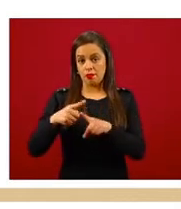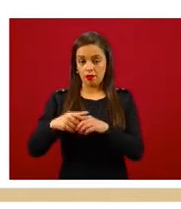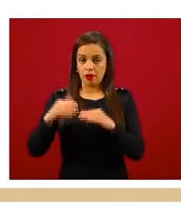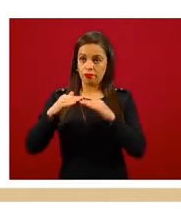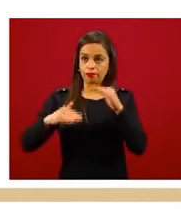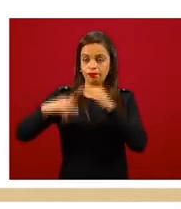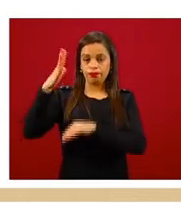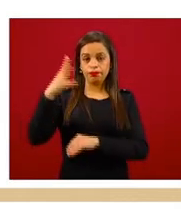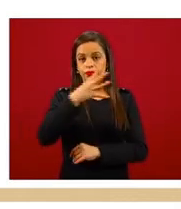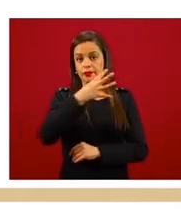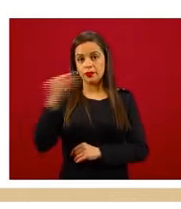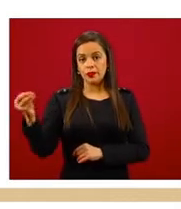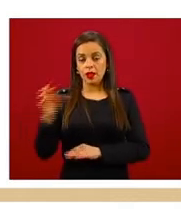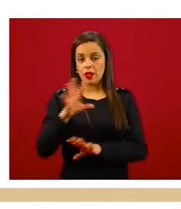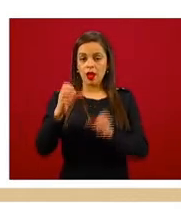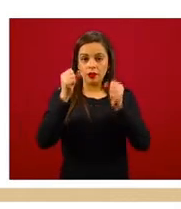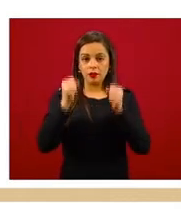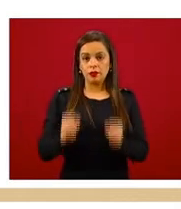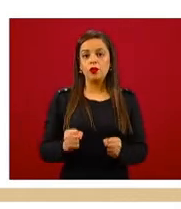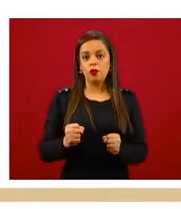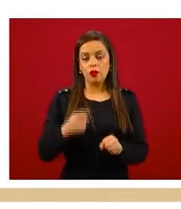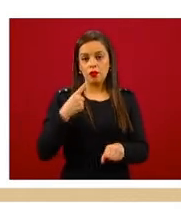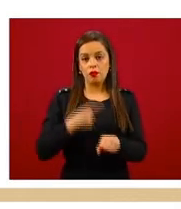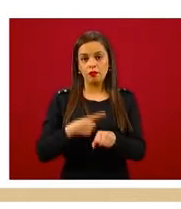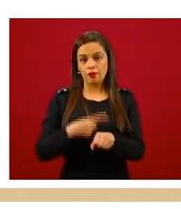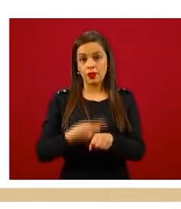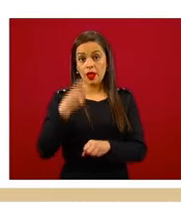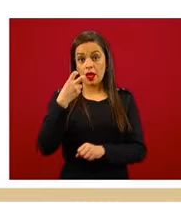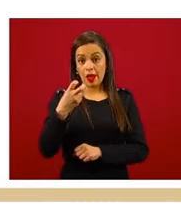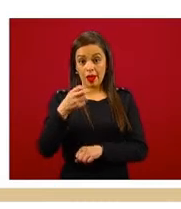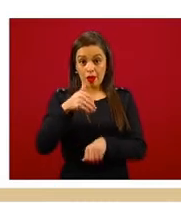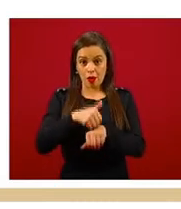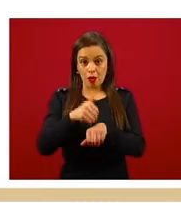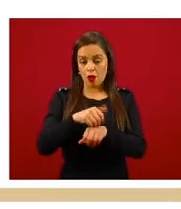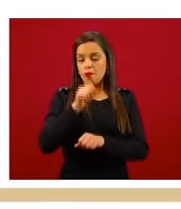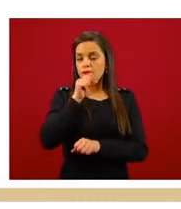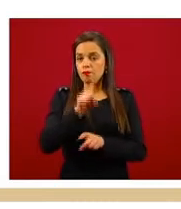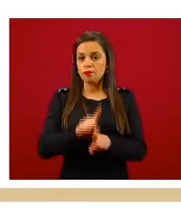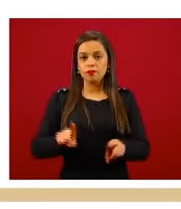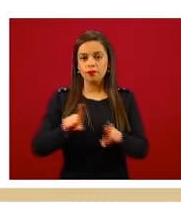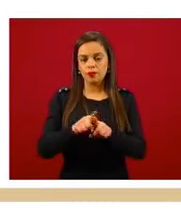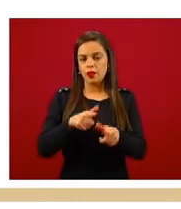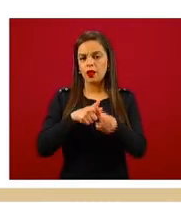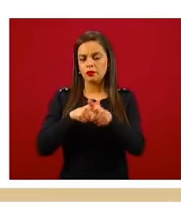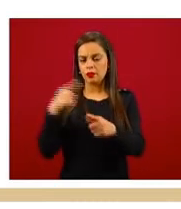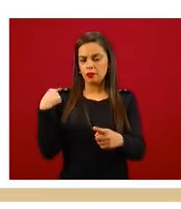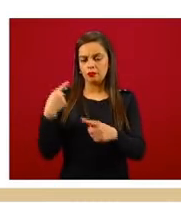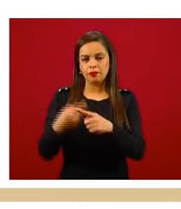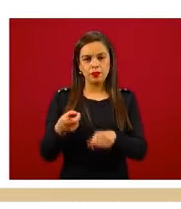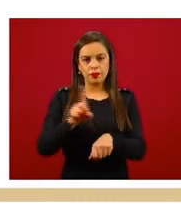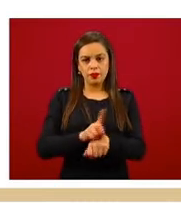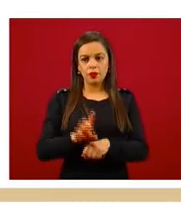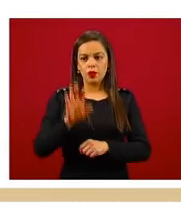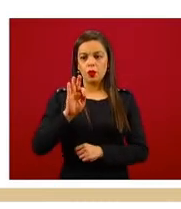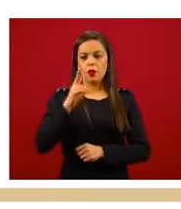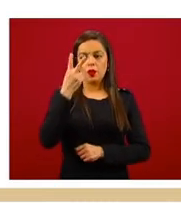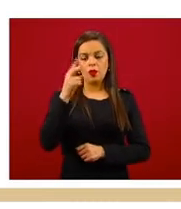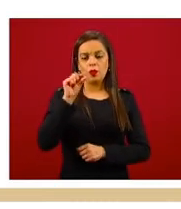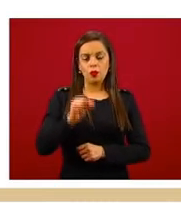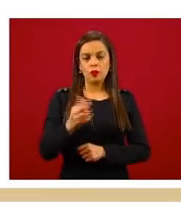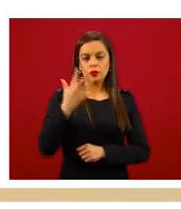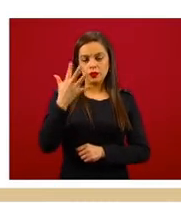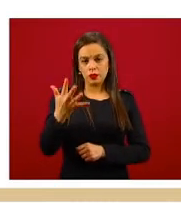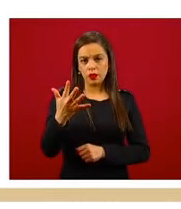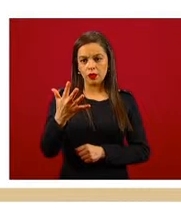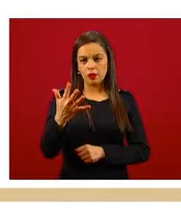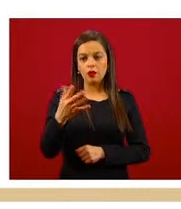entities, 500 casos they have confirmados. had Es un número above que todavía se ha 500 mantenido también positive en los cases, últimos días, which is a number that we 42.5 have la, held